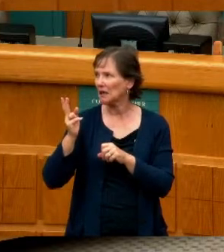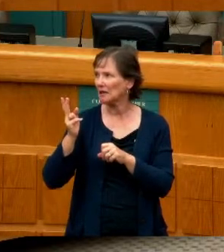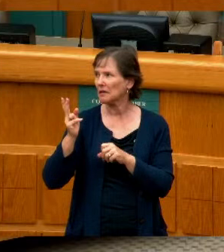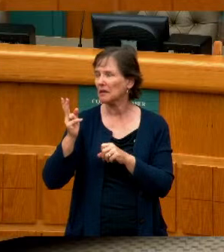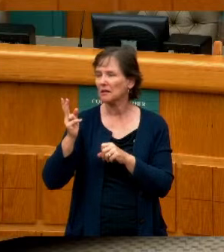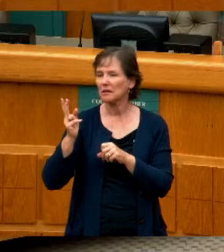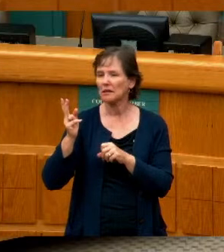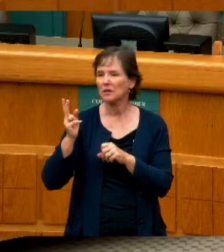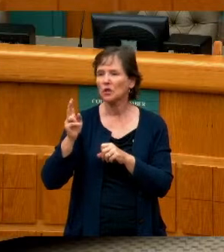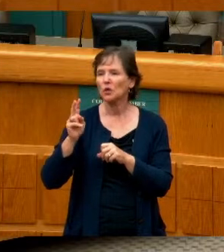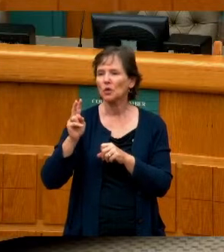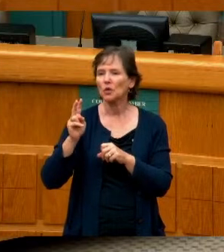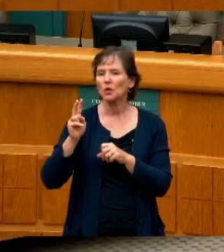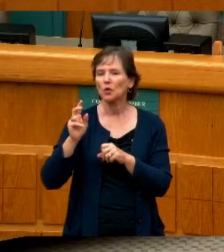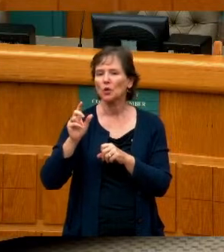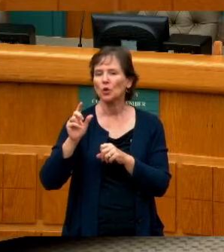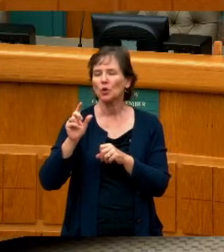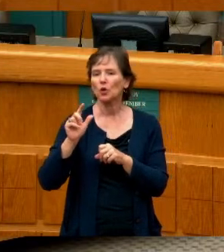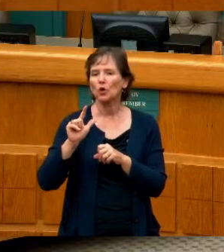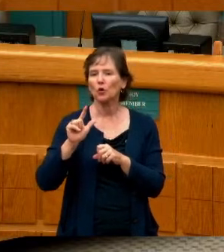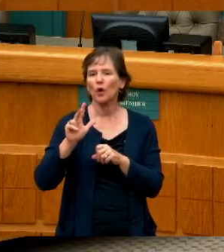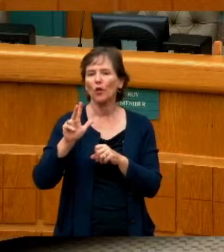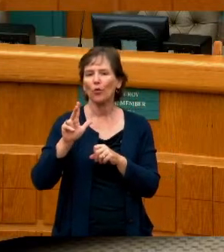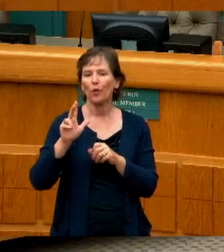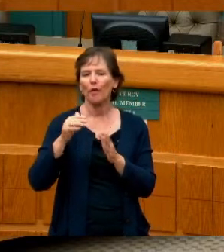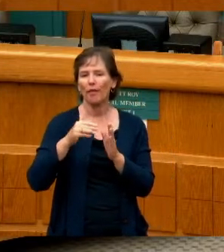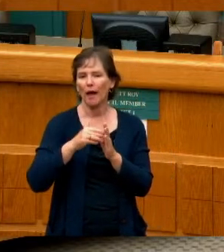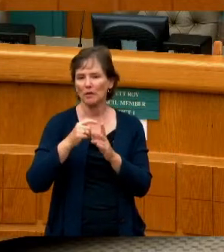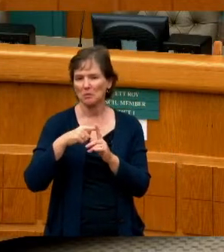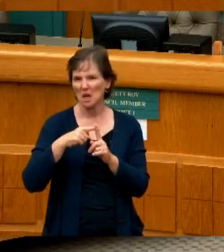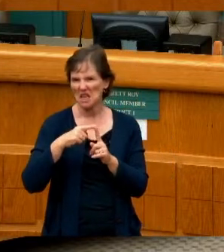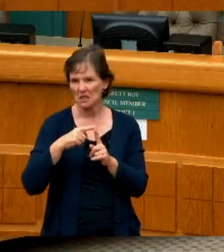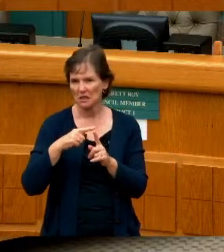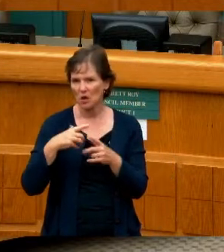23,536 total cases in Nueces County, which